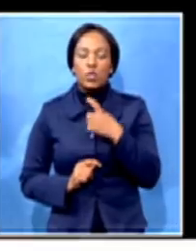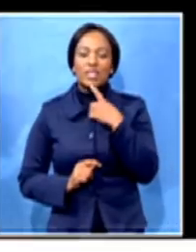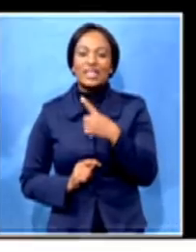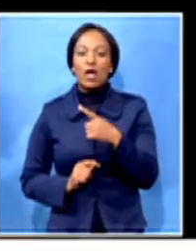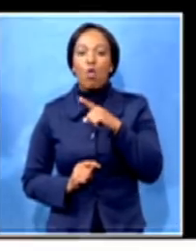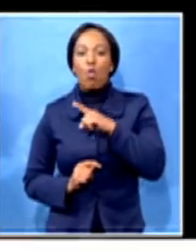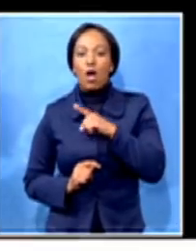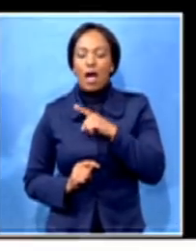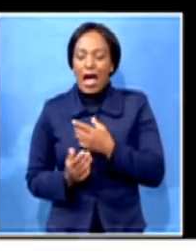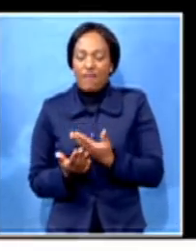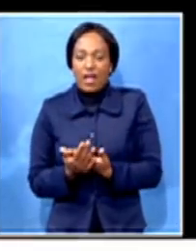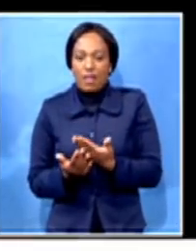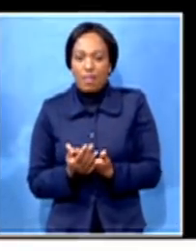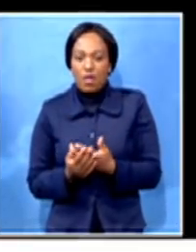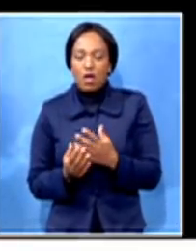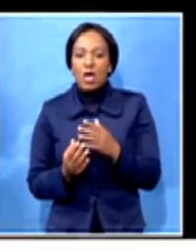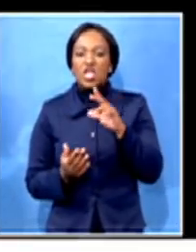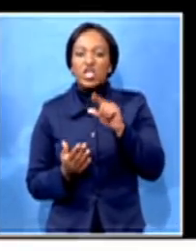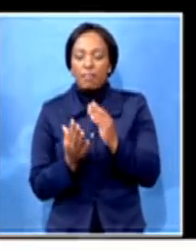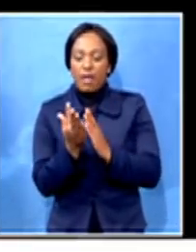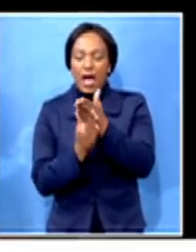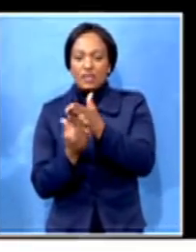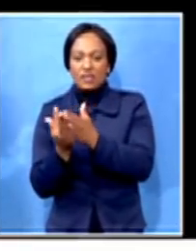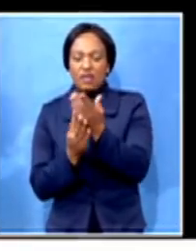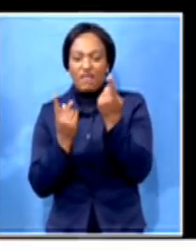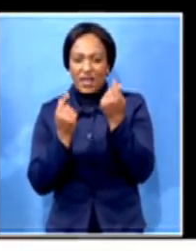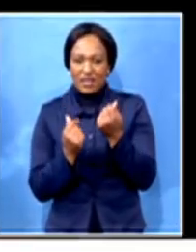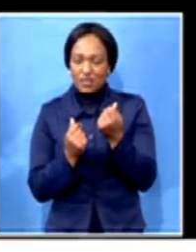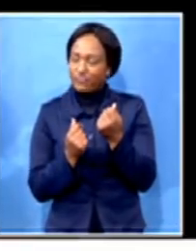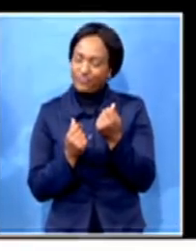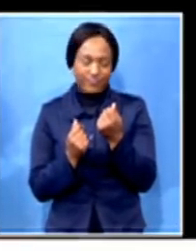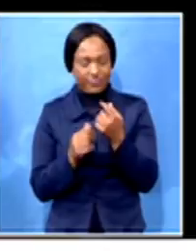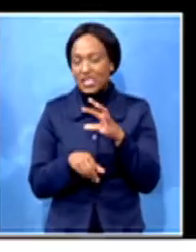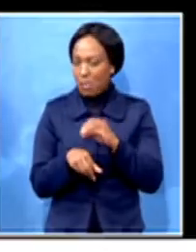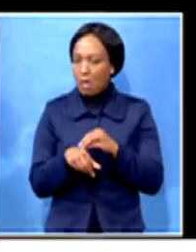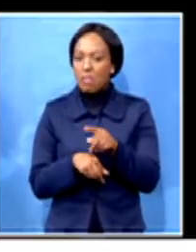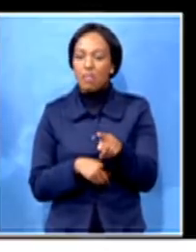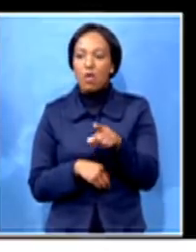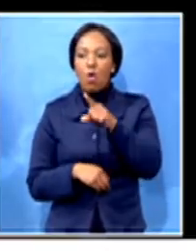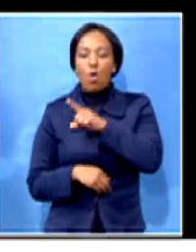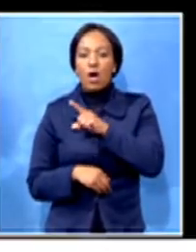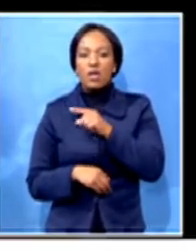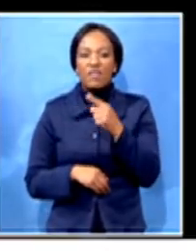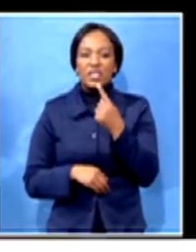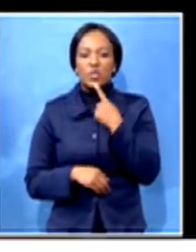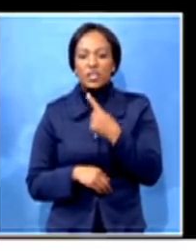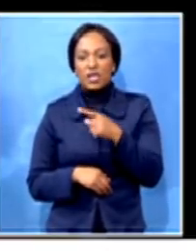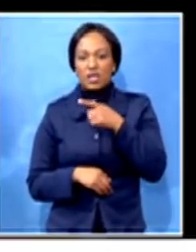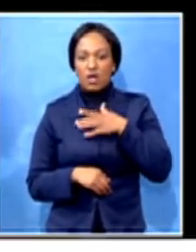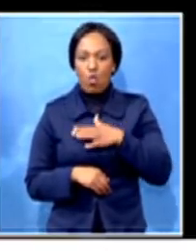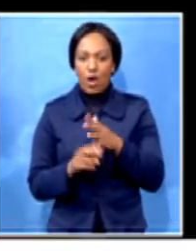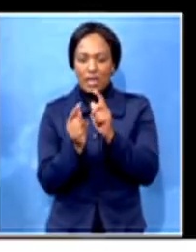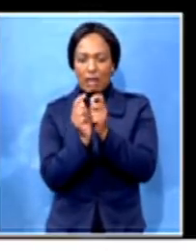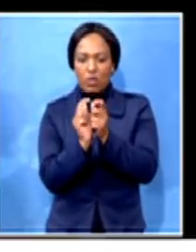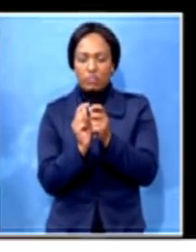to enable cheaper access to finance. Now, that is quite problematic because, firstly, when they say that they want and Regulation